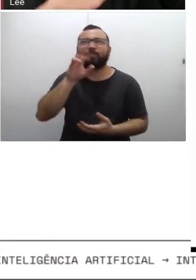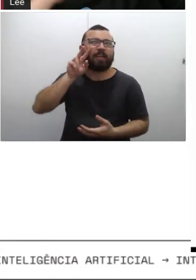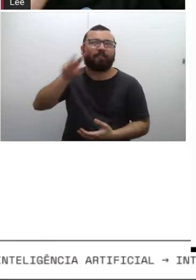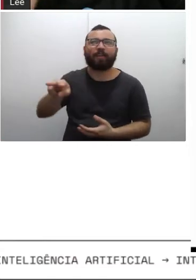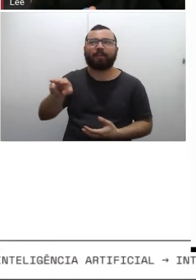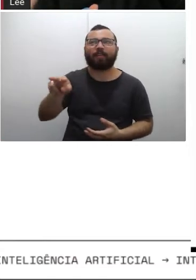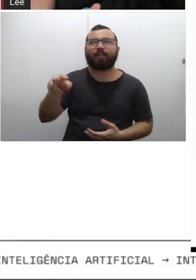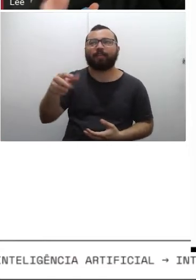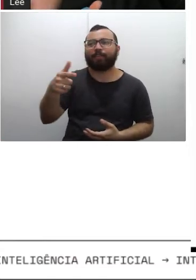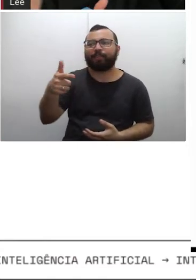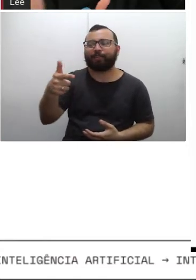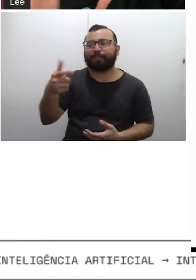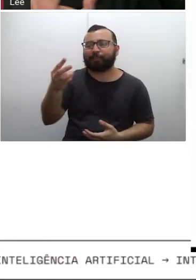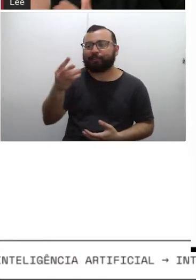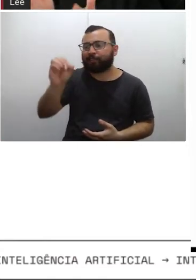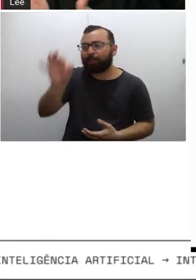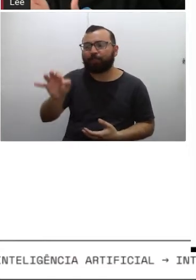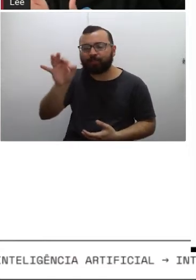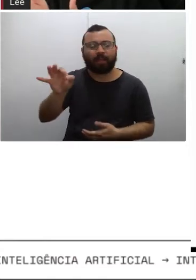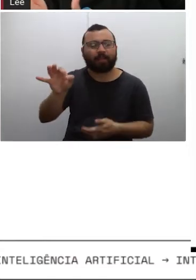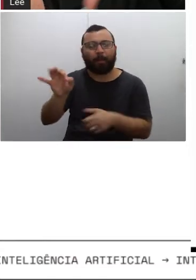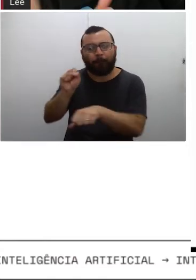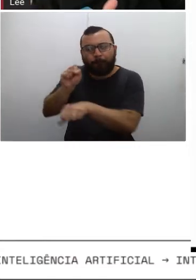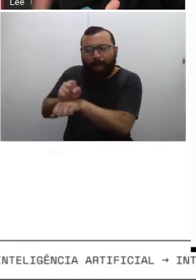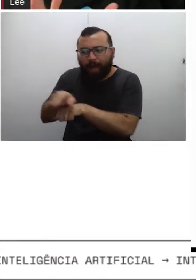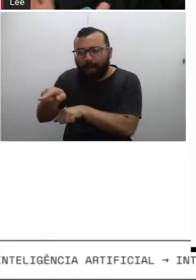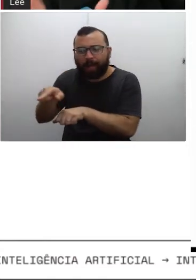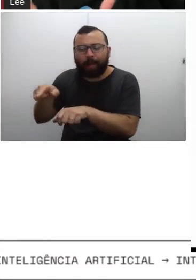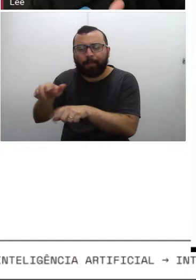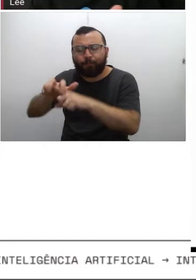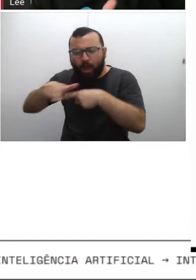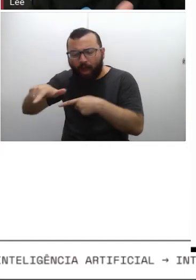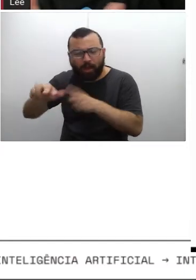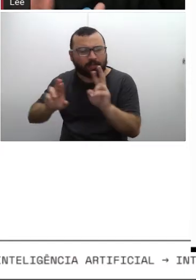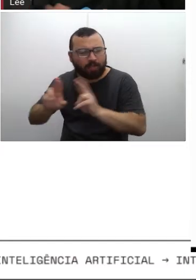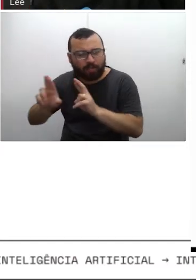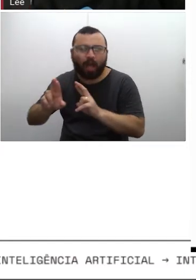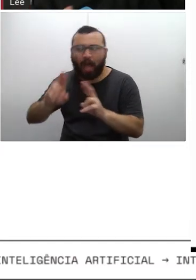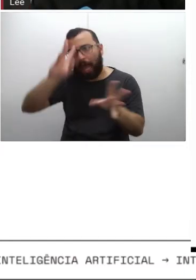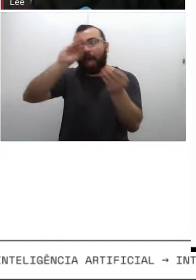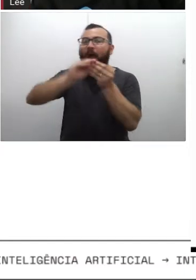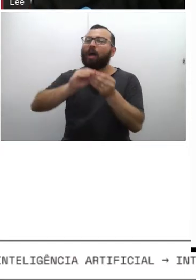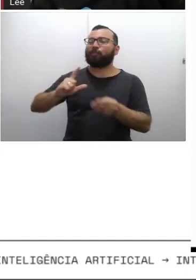not stopped on a particular intent, then you know like there might